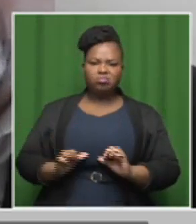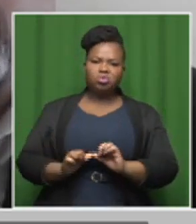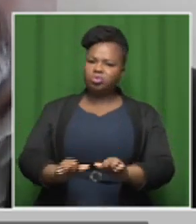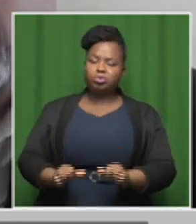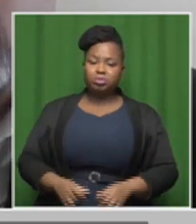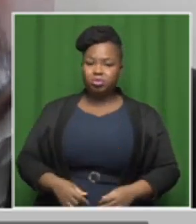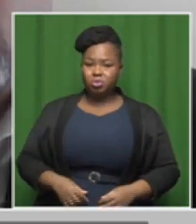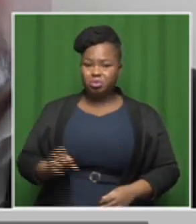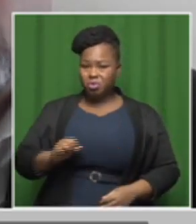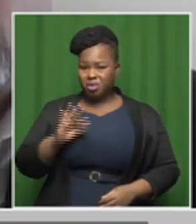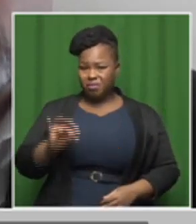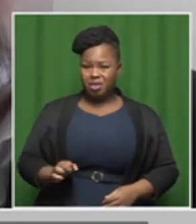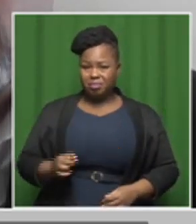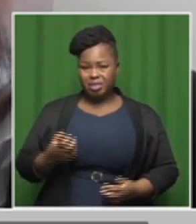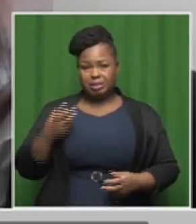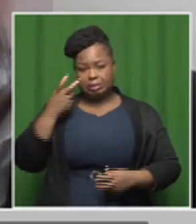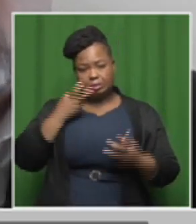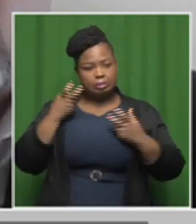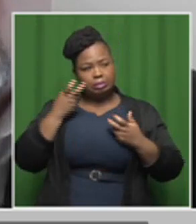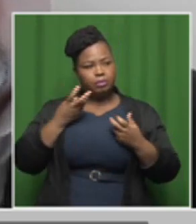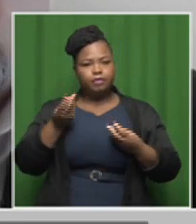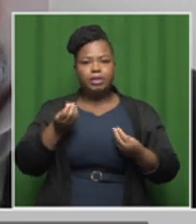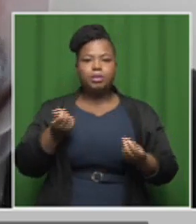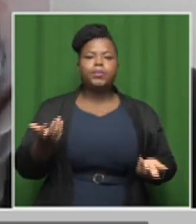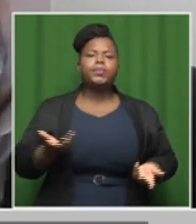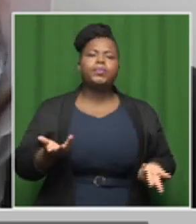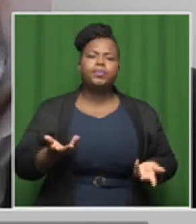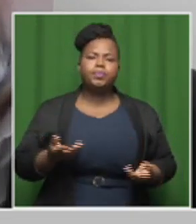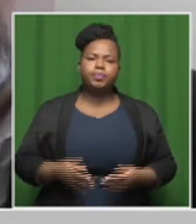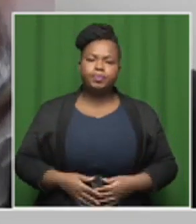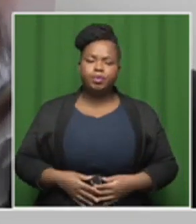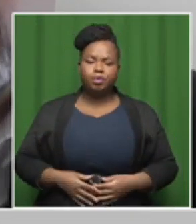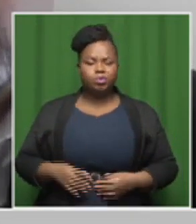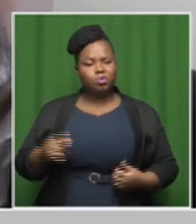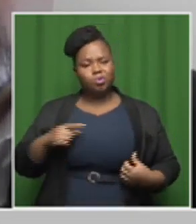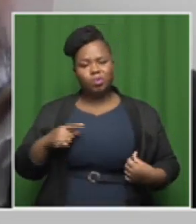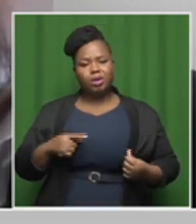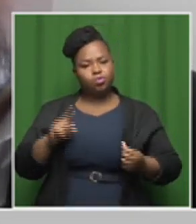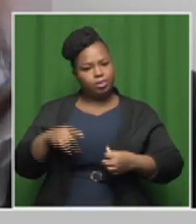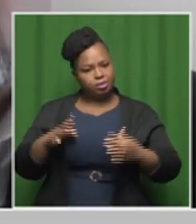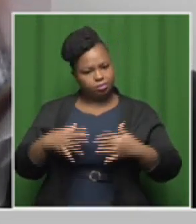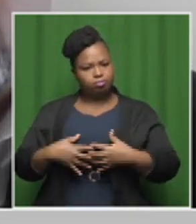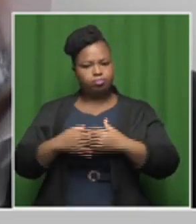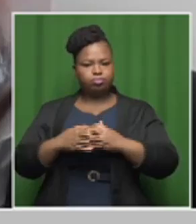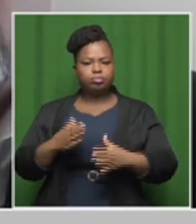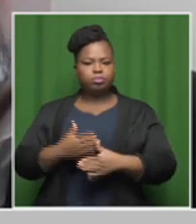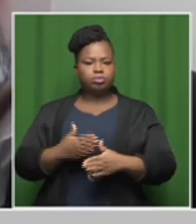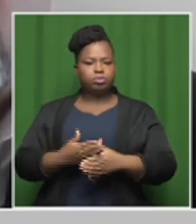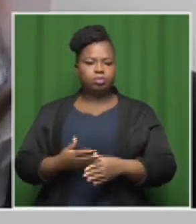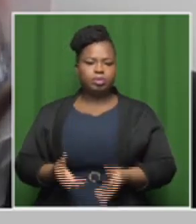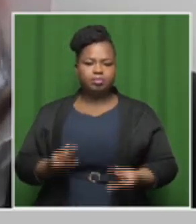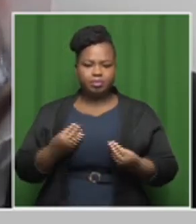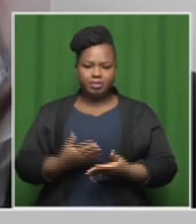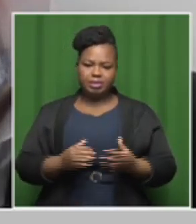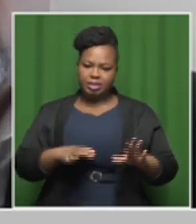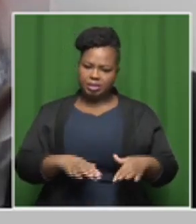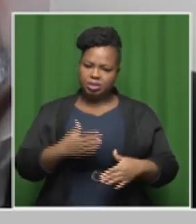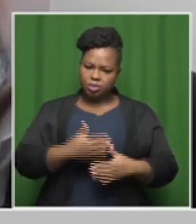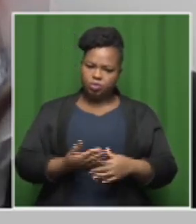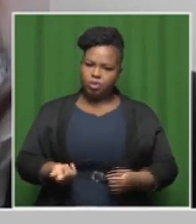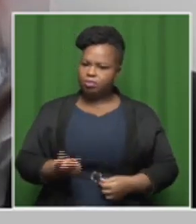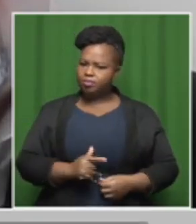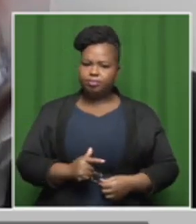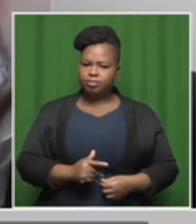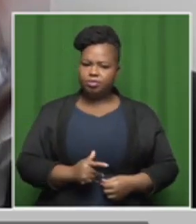financially be looking in this direction when we really should be looking at creating jobs and finding sectors that work for us